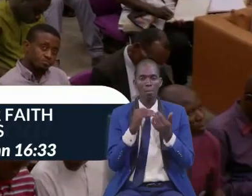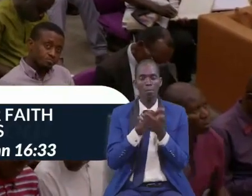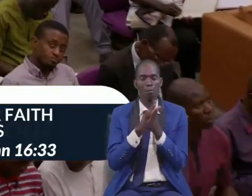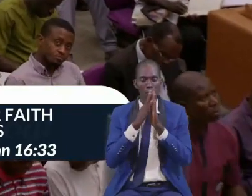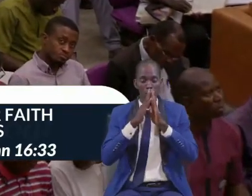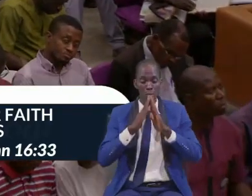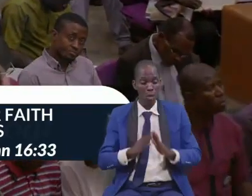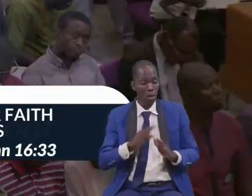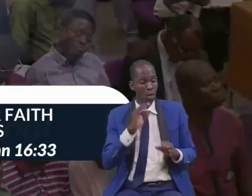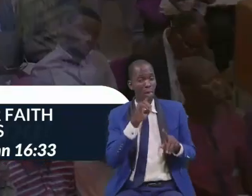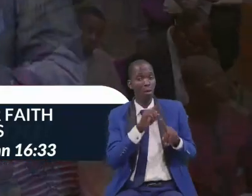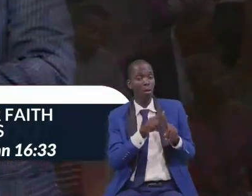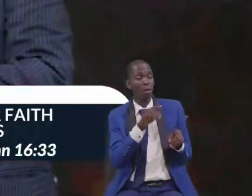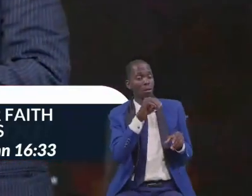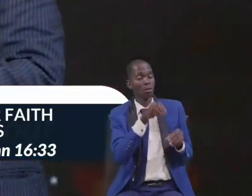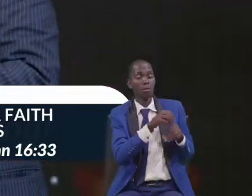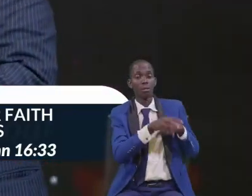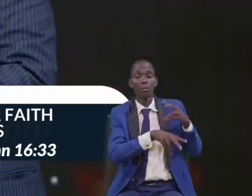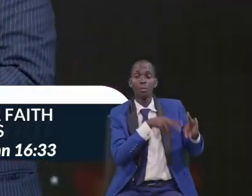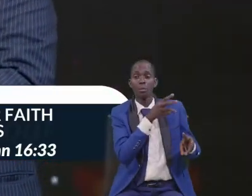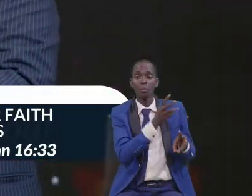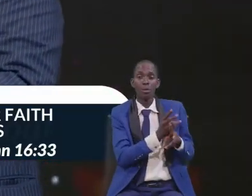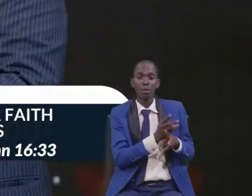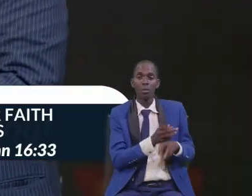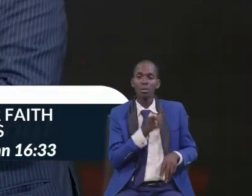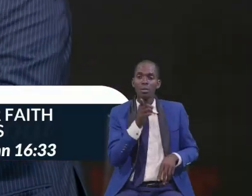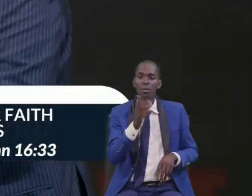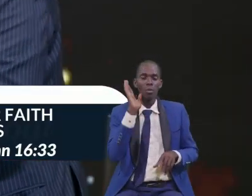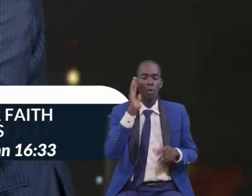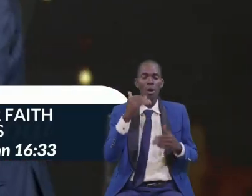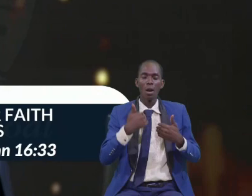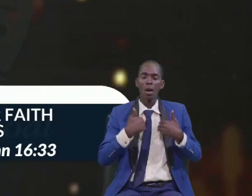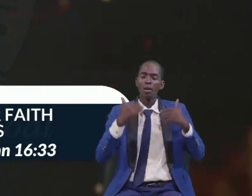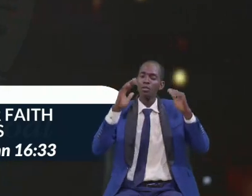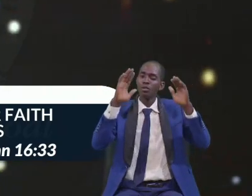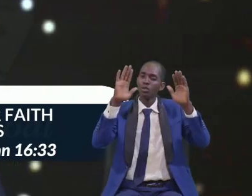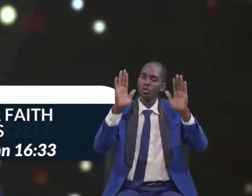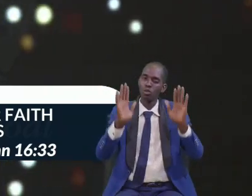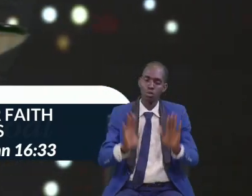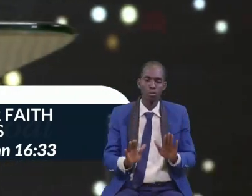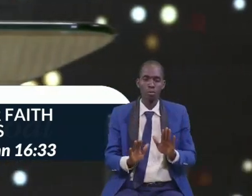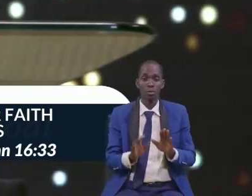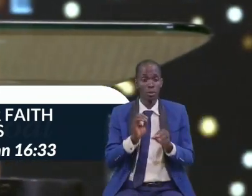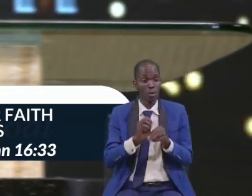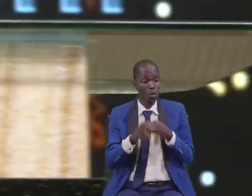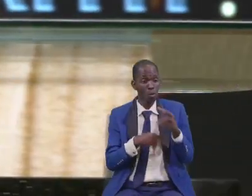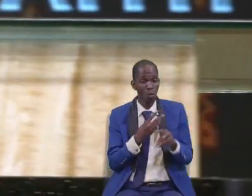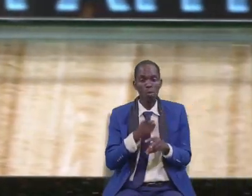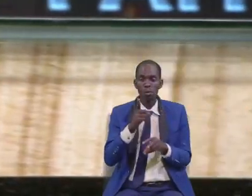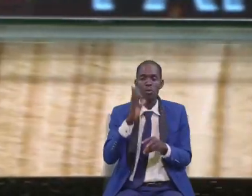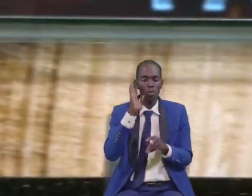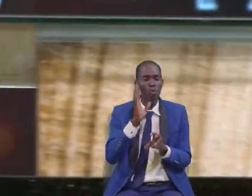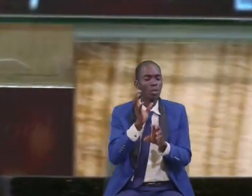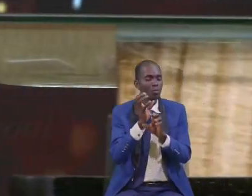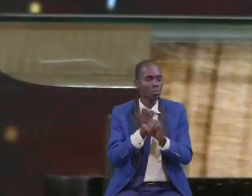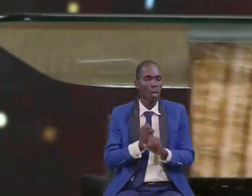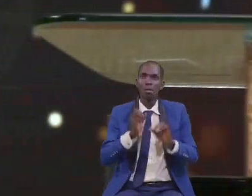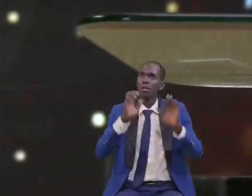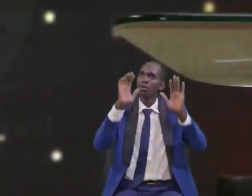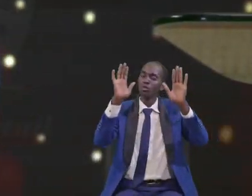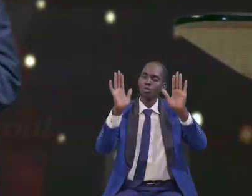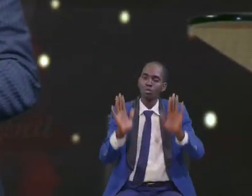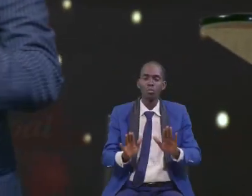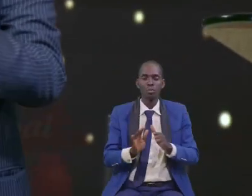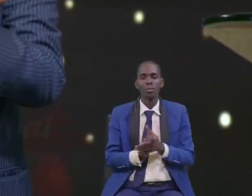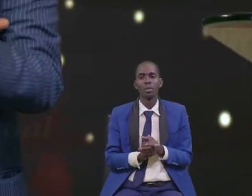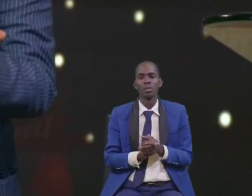the world ye shall have tribulation. In the world ye shall have